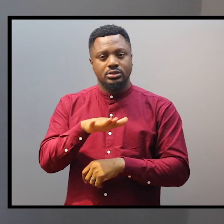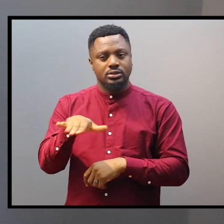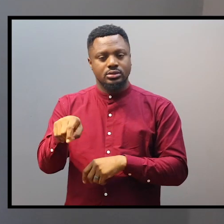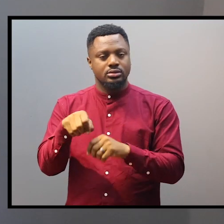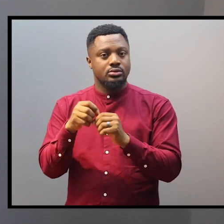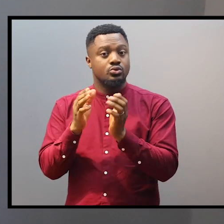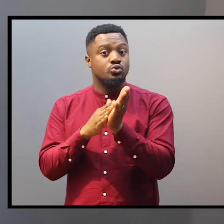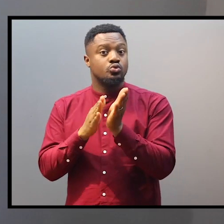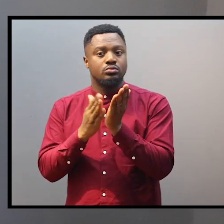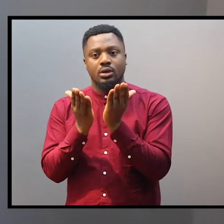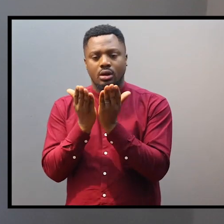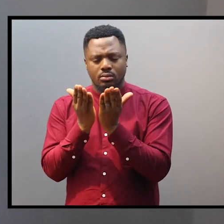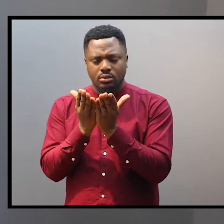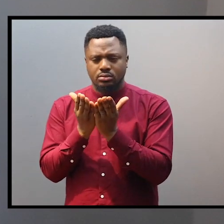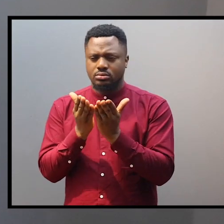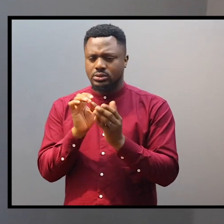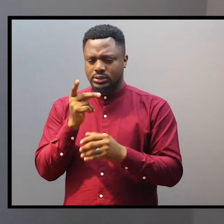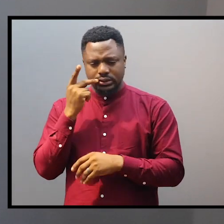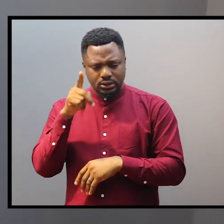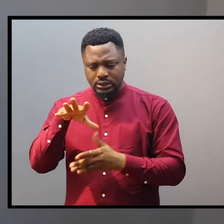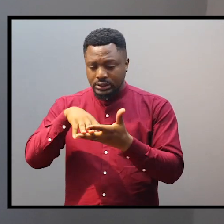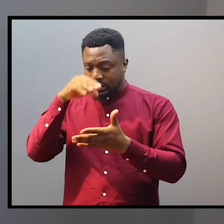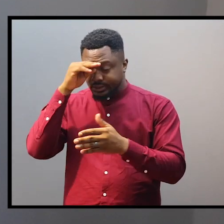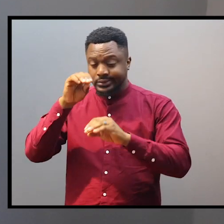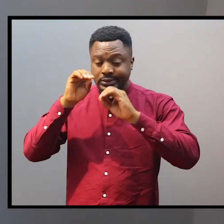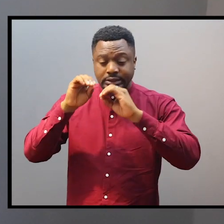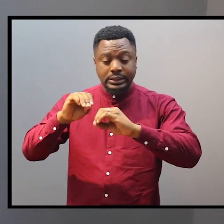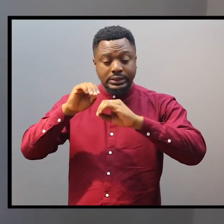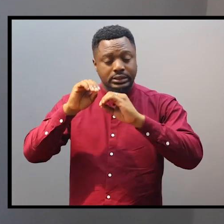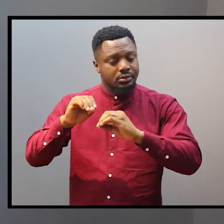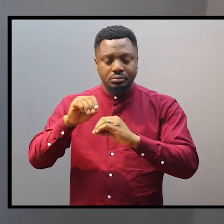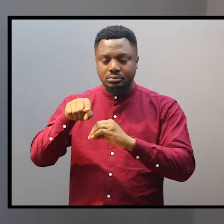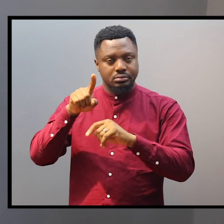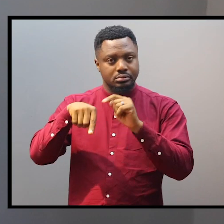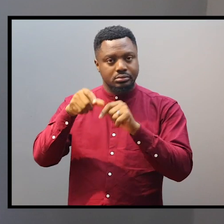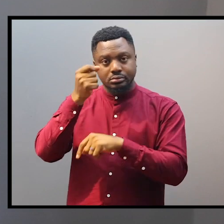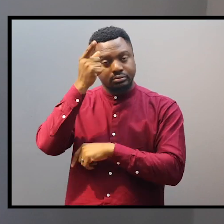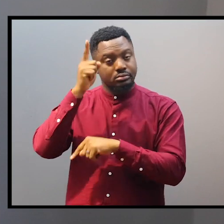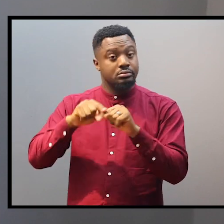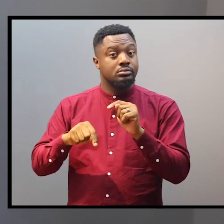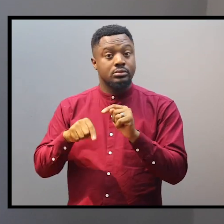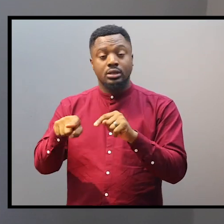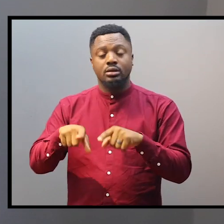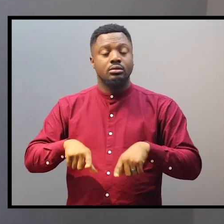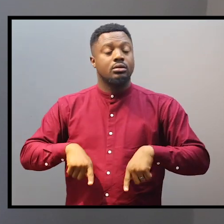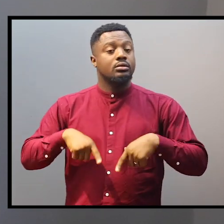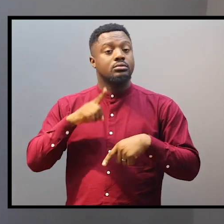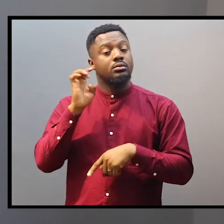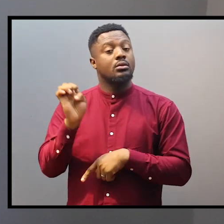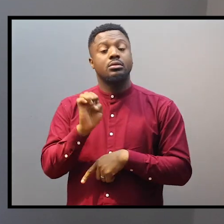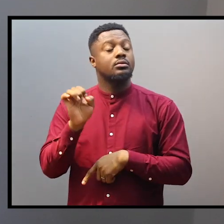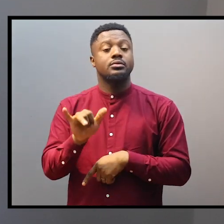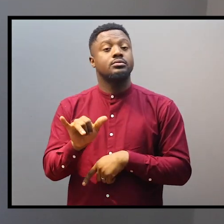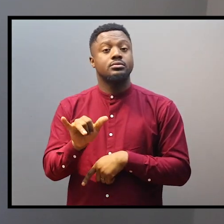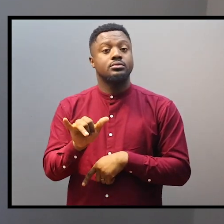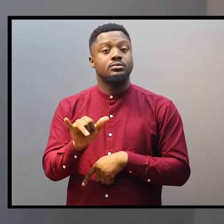child's academic life. So it starts in early childhood as well, and it's also lifelong. It's a lifelong